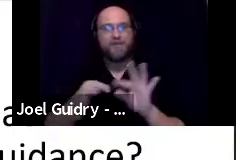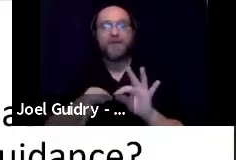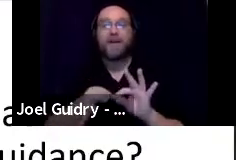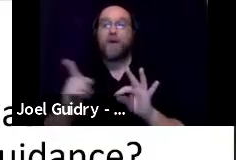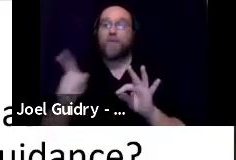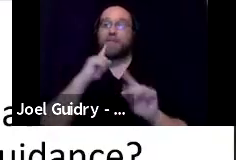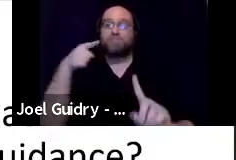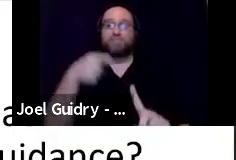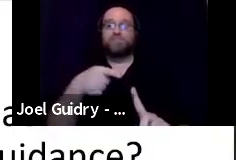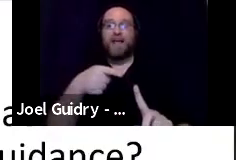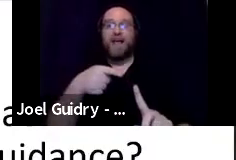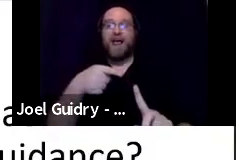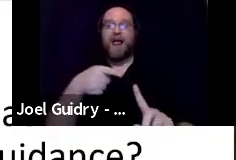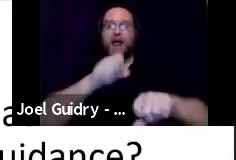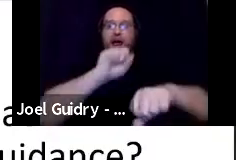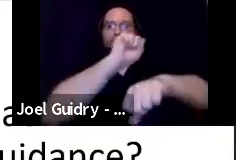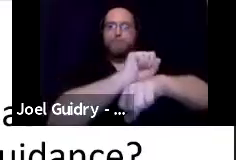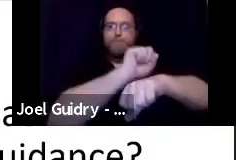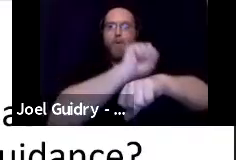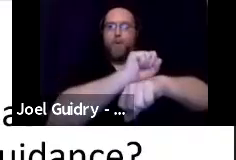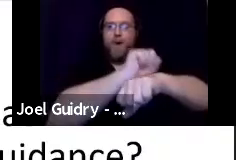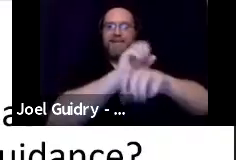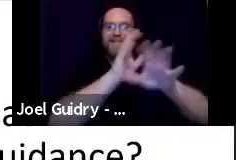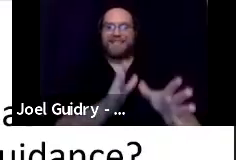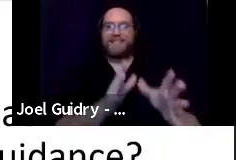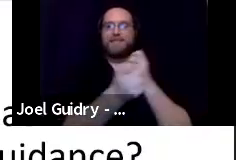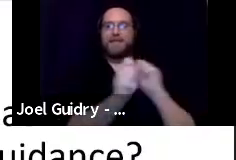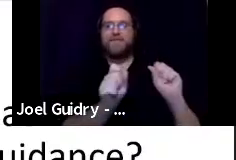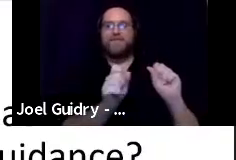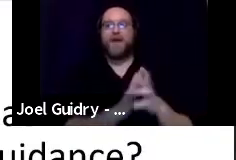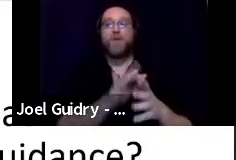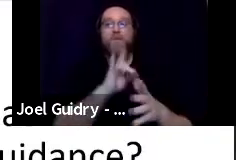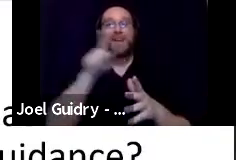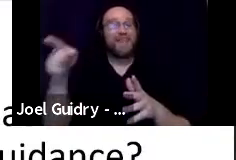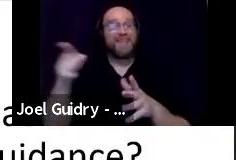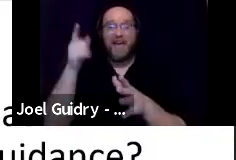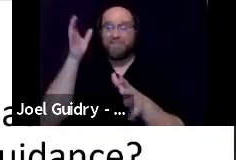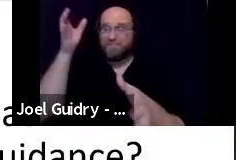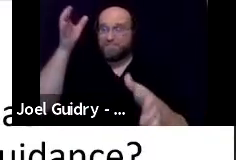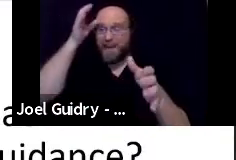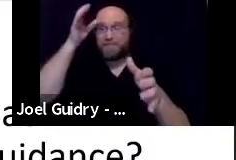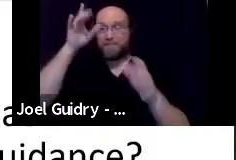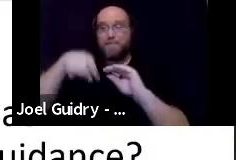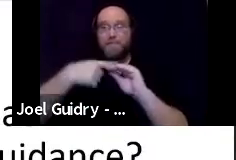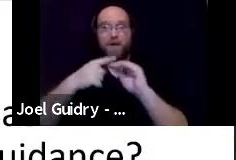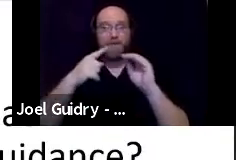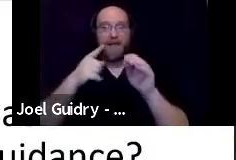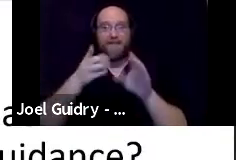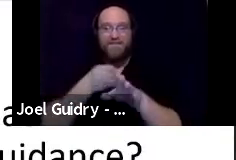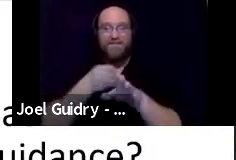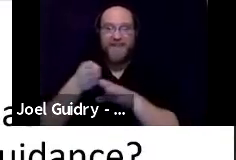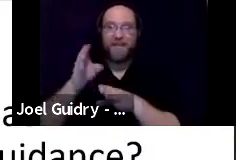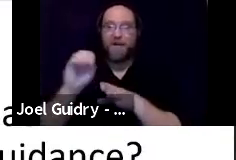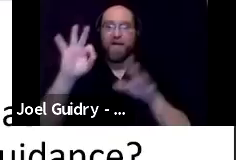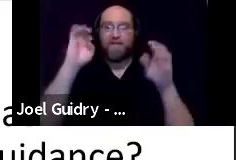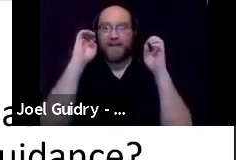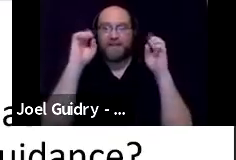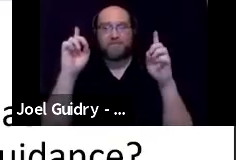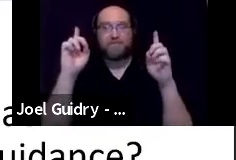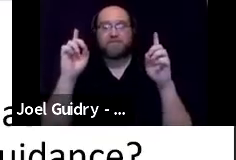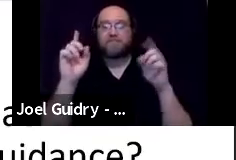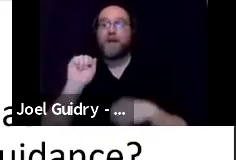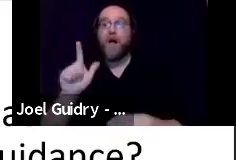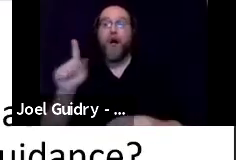is not an expert in the field of education. And so all of you know what best practice